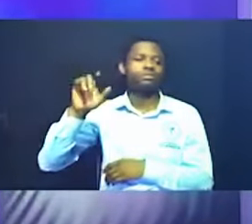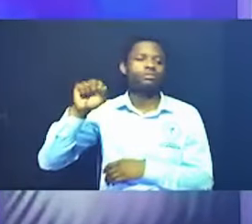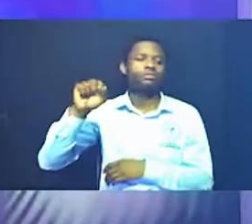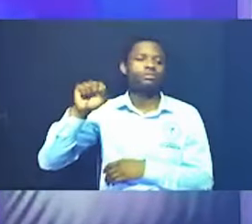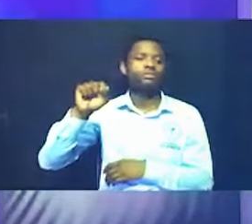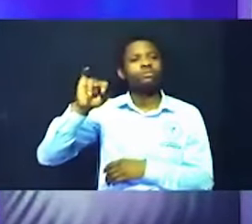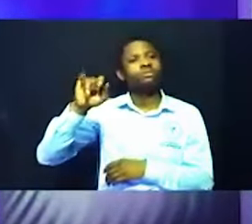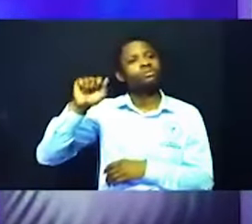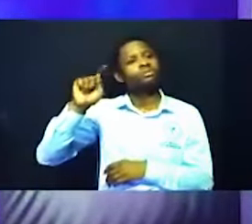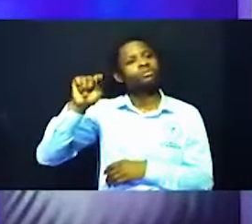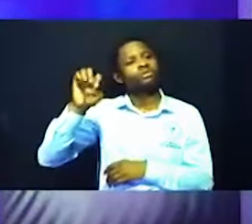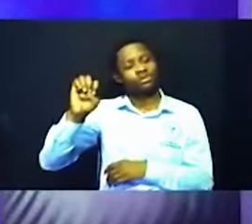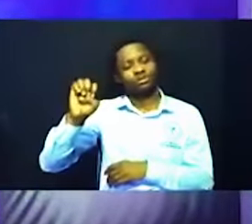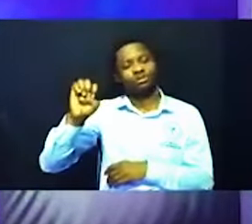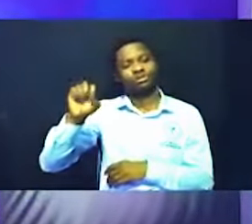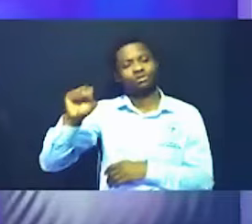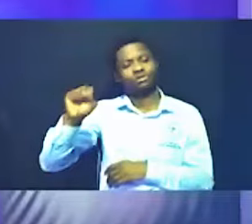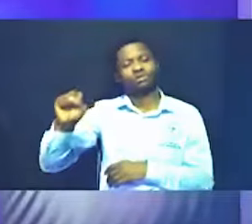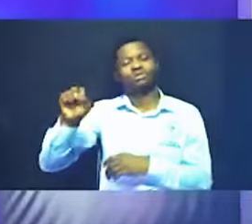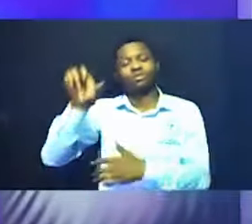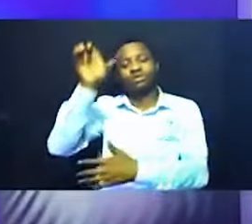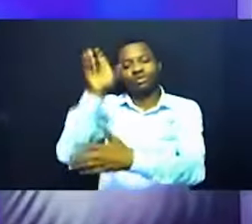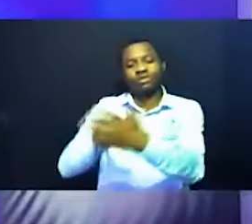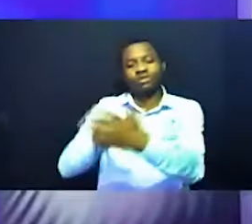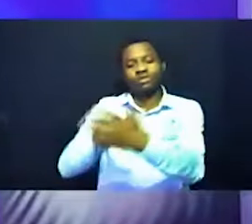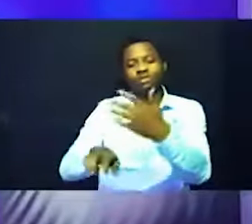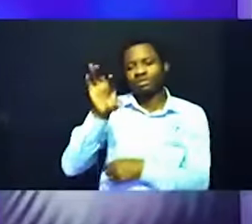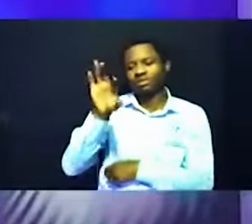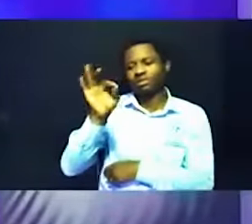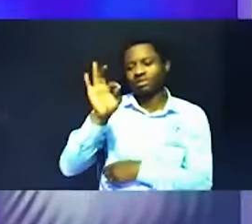9:3 this is the teacher